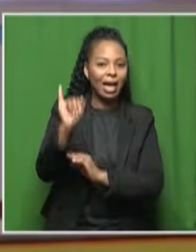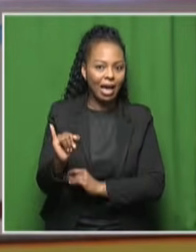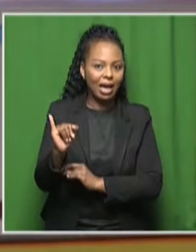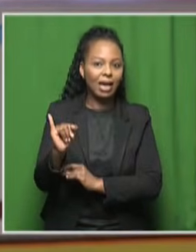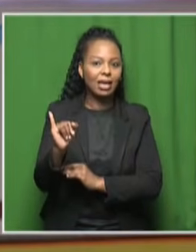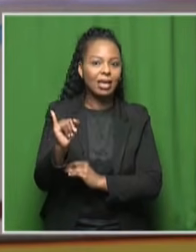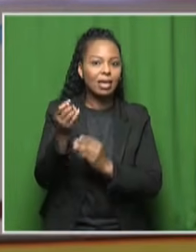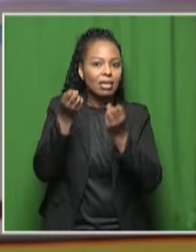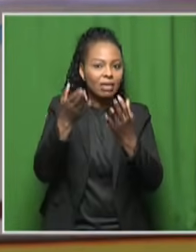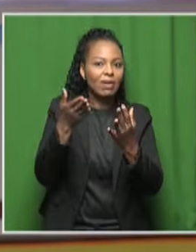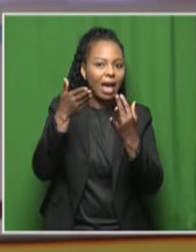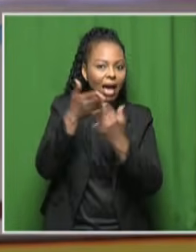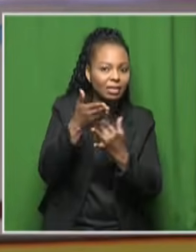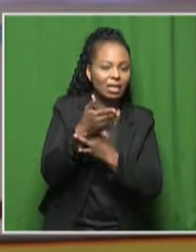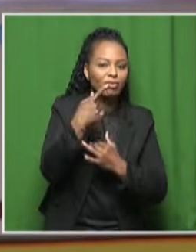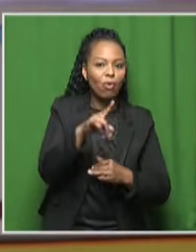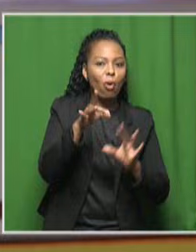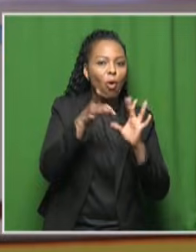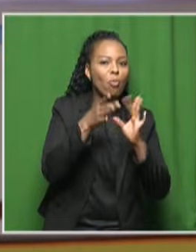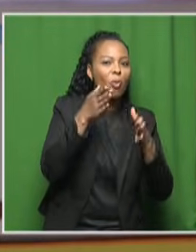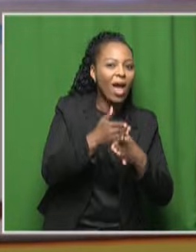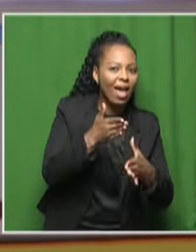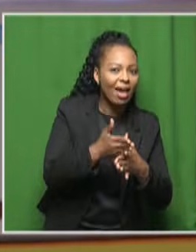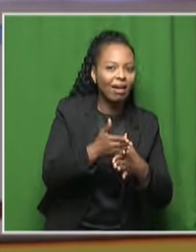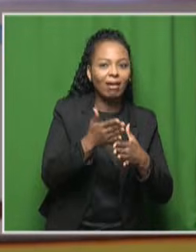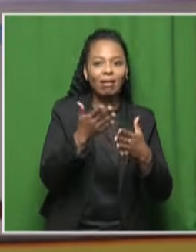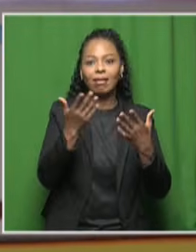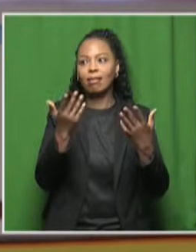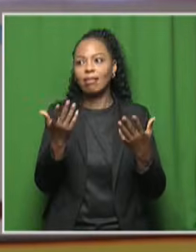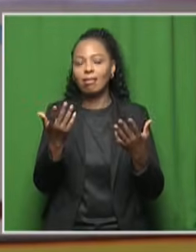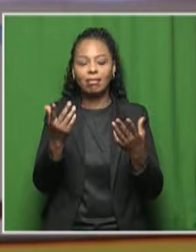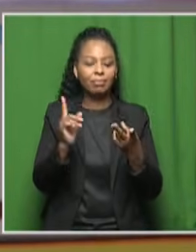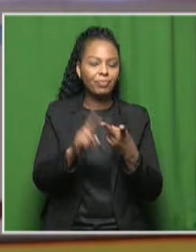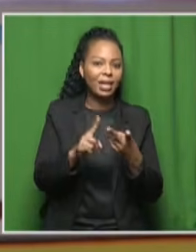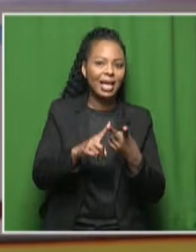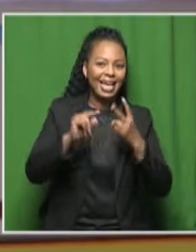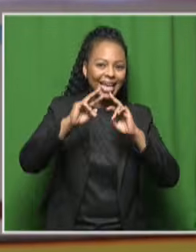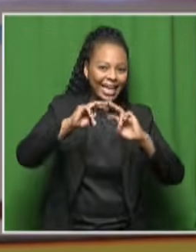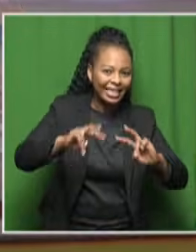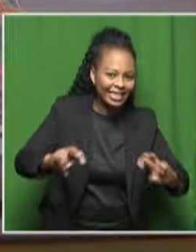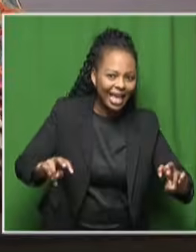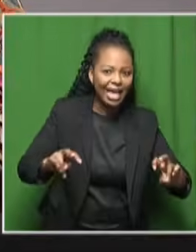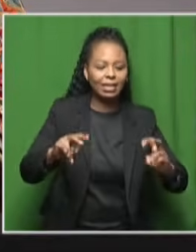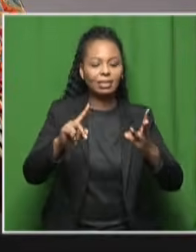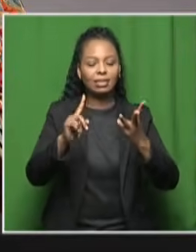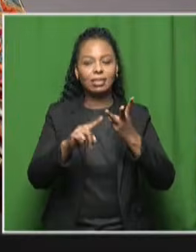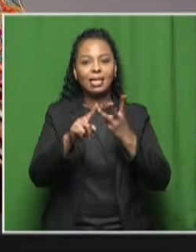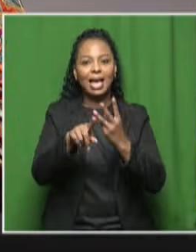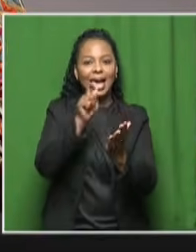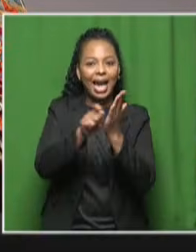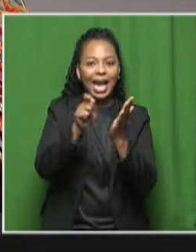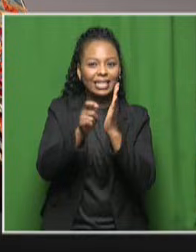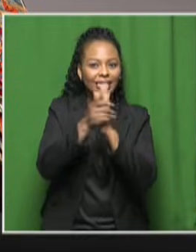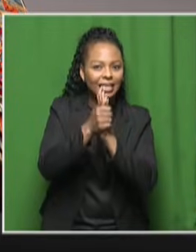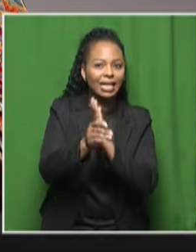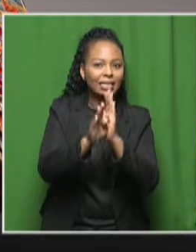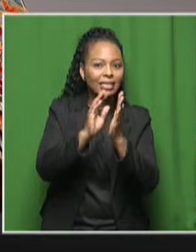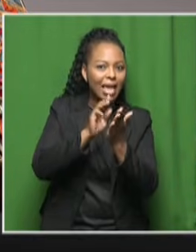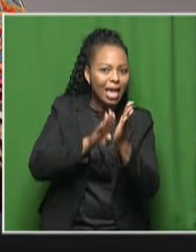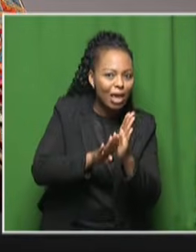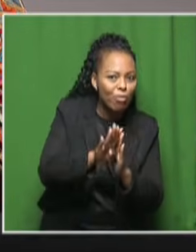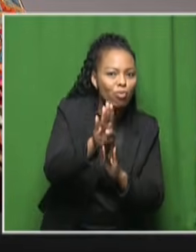giving access to homework, guiding them with their research, improving their writing skills.